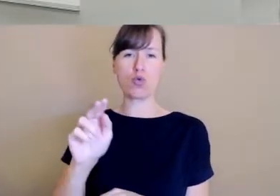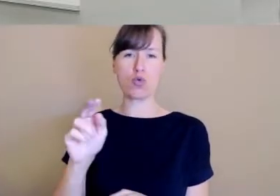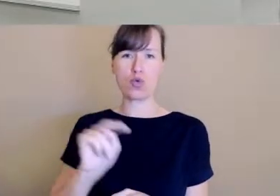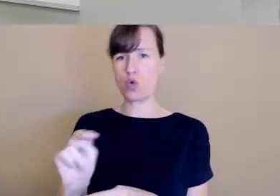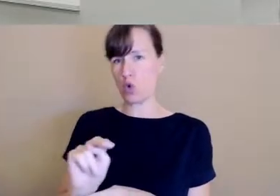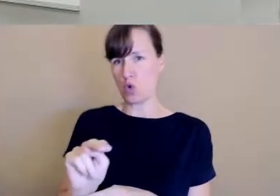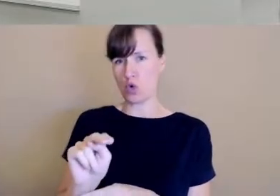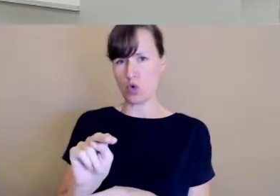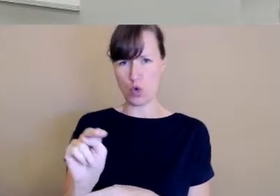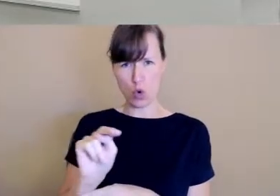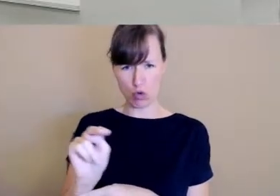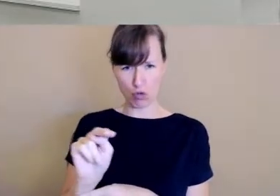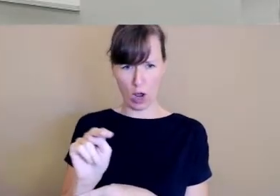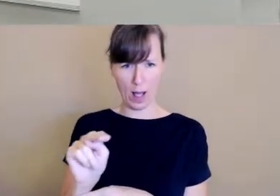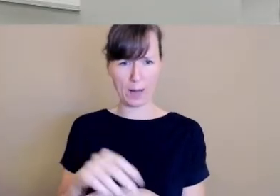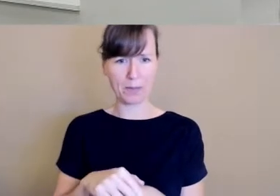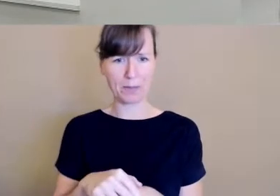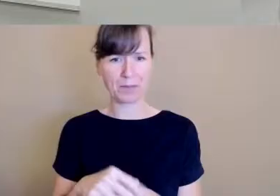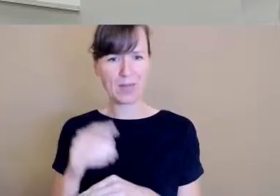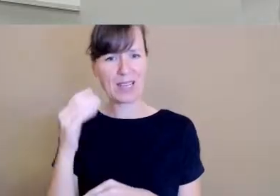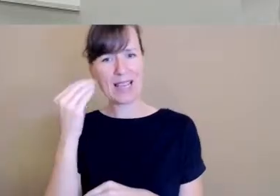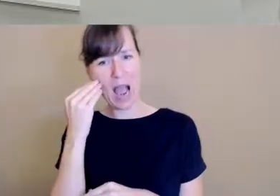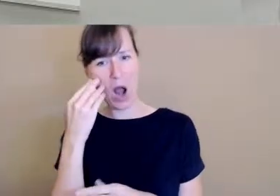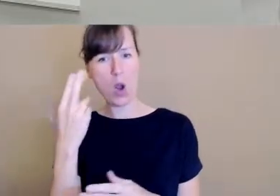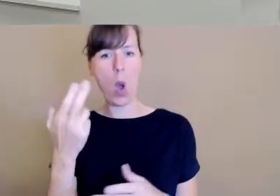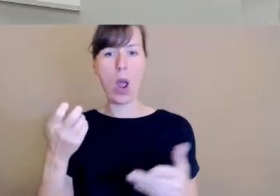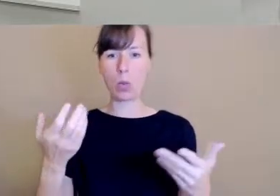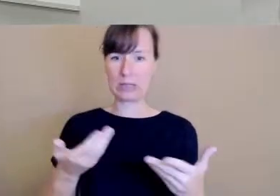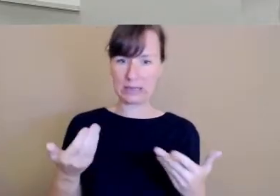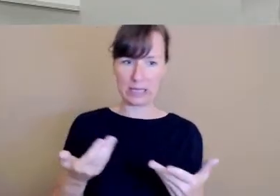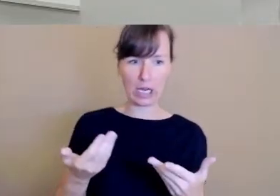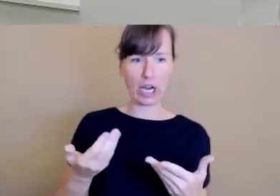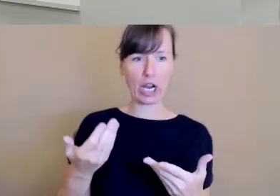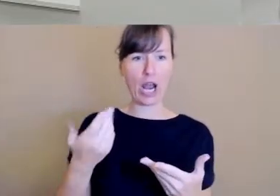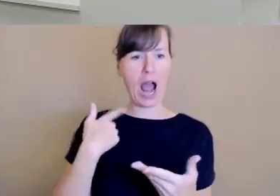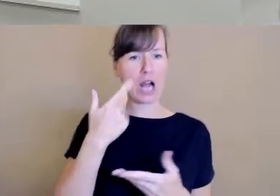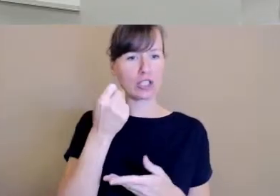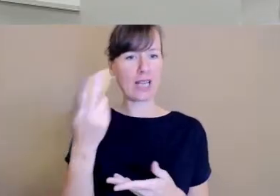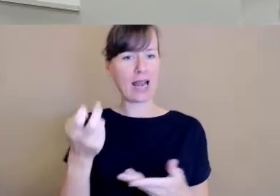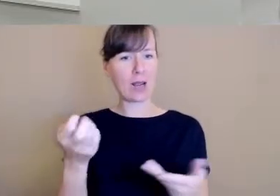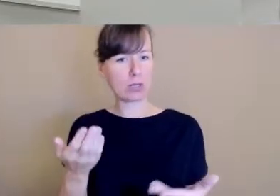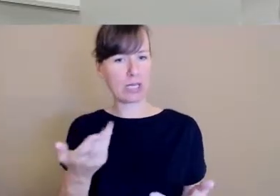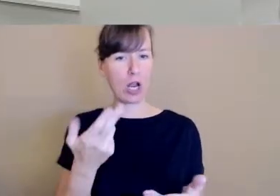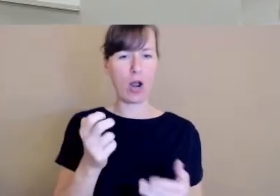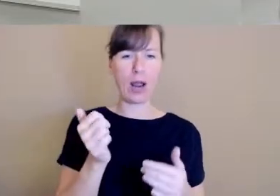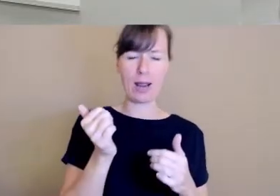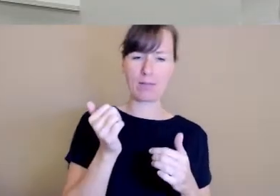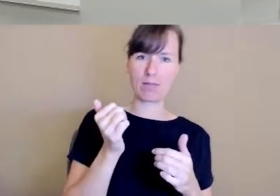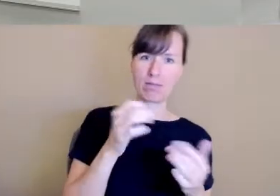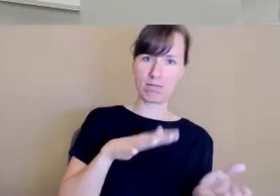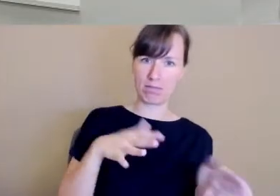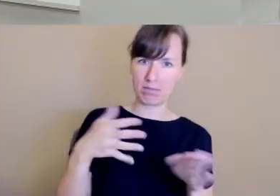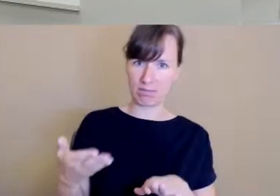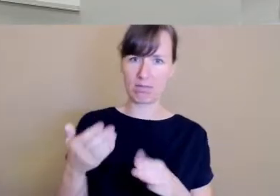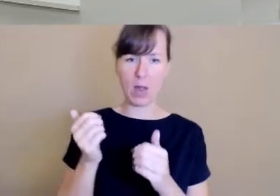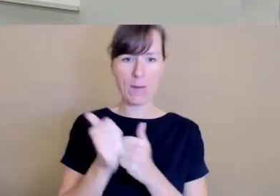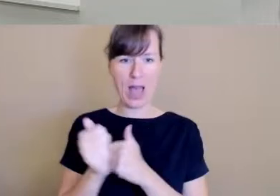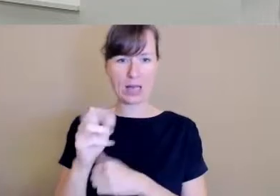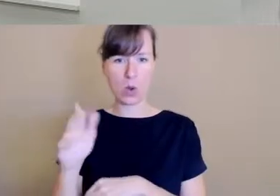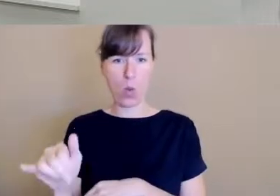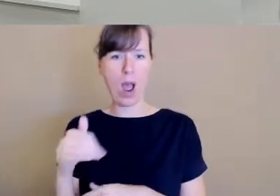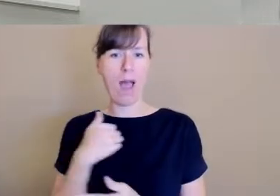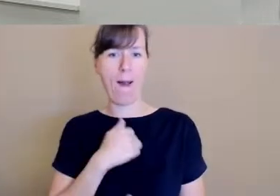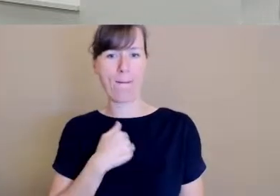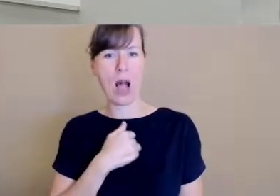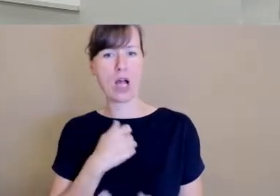let's just say, how about someone who wasn't a Cheverly resident? It's like a neutral party. It's like you're putting a park. It's not